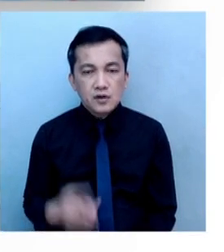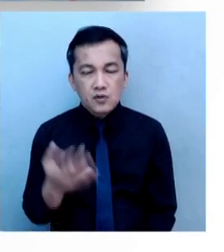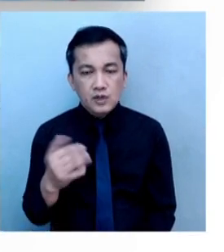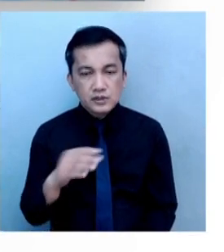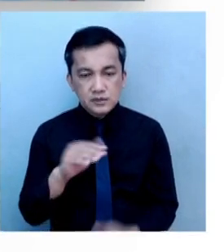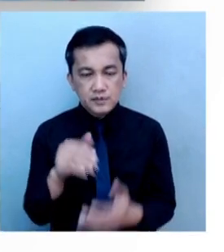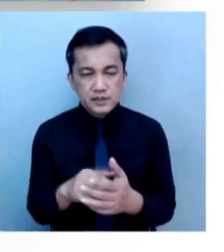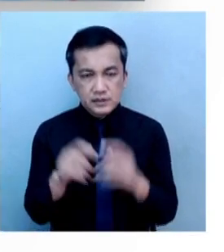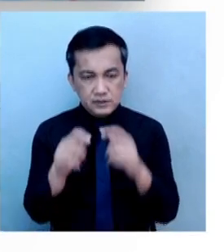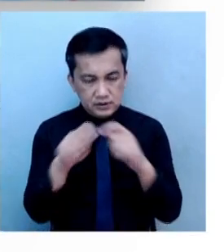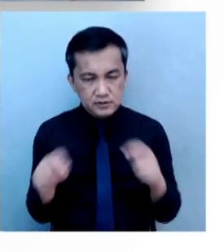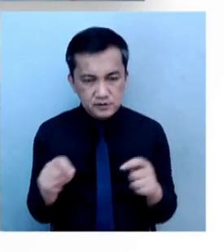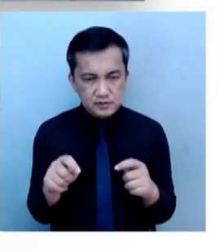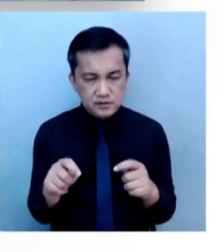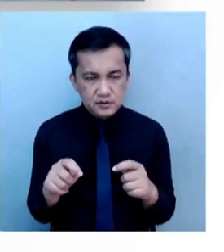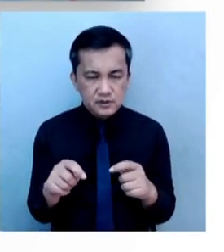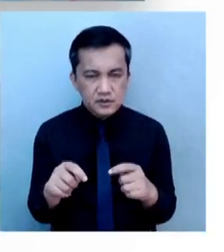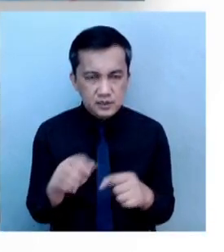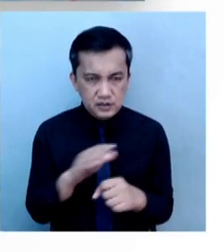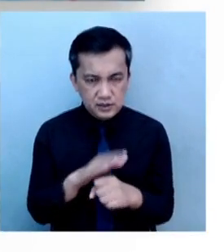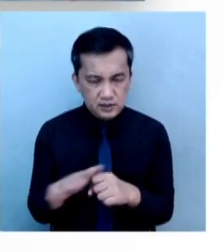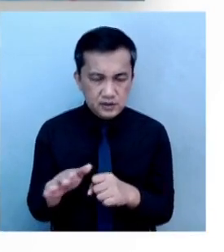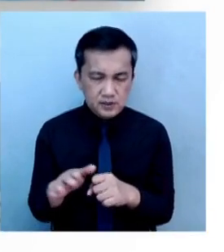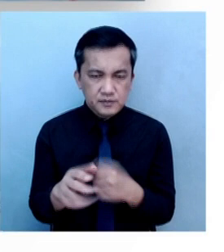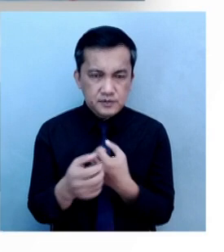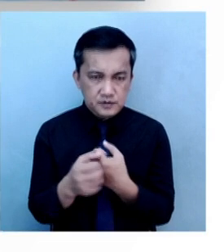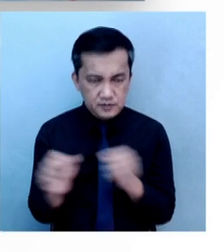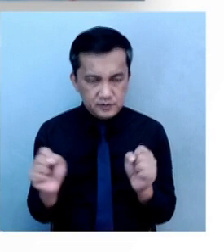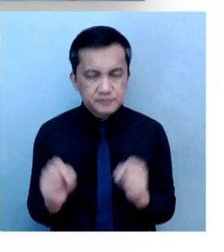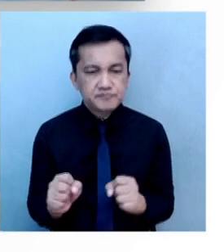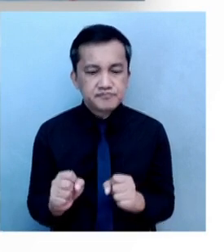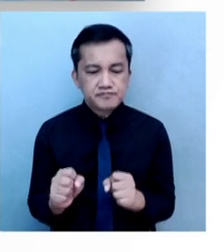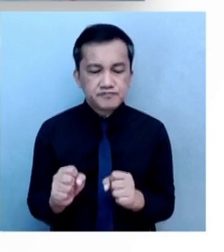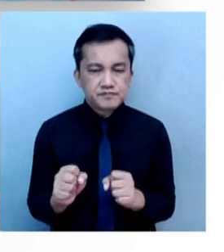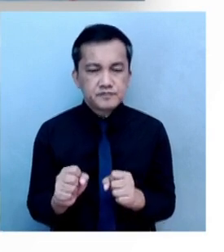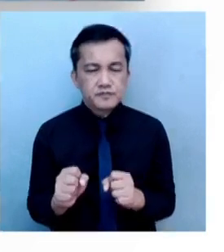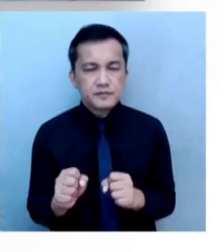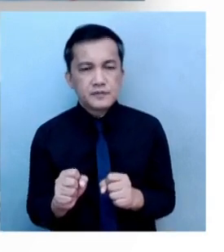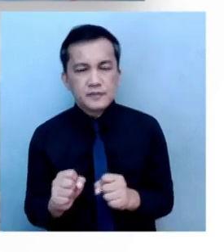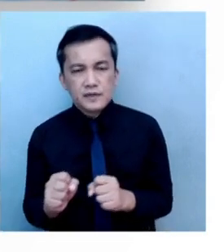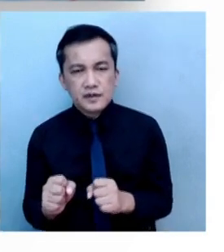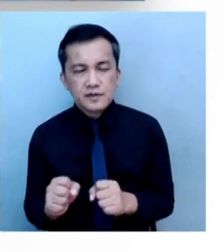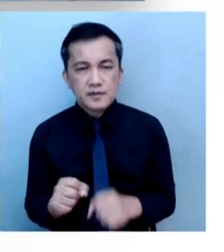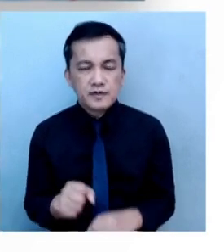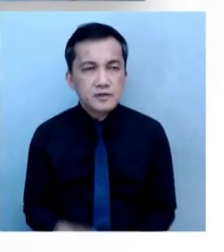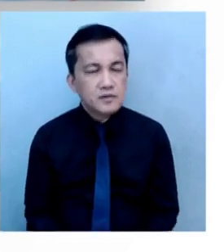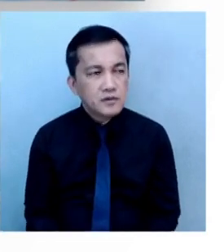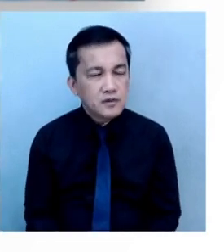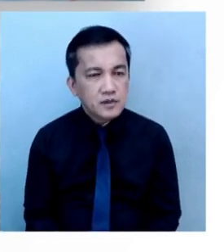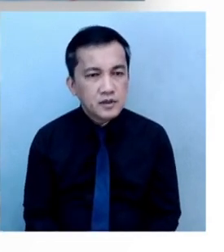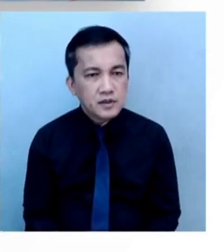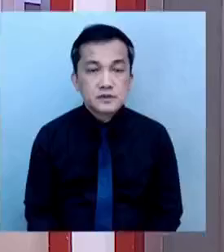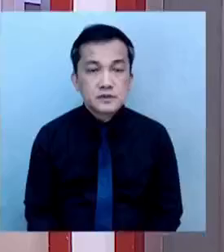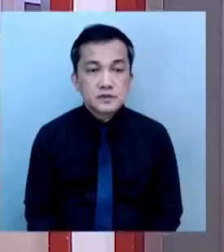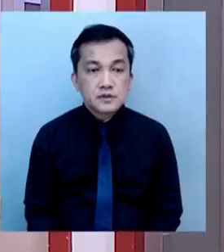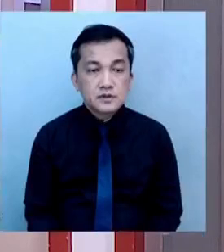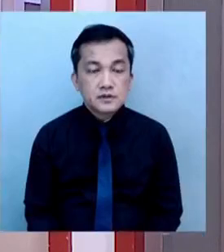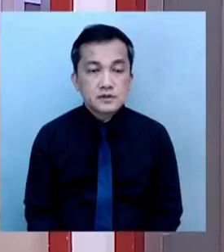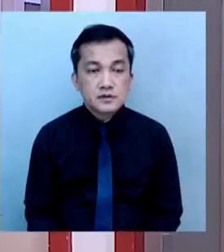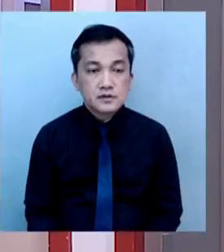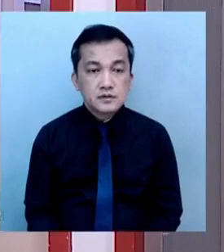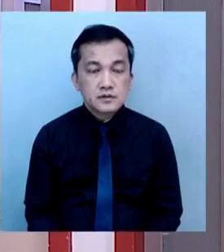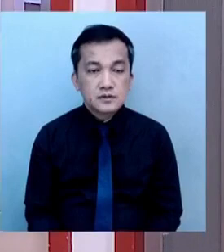na sapat yung ating seguridad doon. Meron tayong mga check doon ng mga security guard.